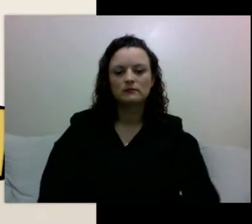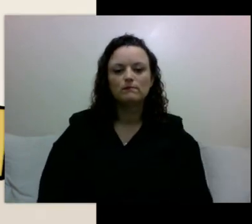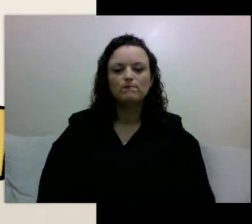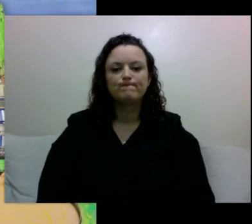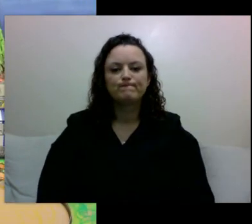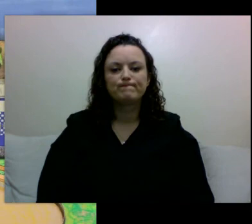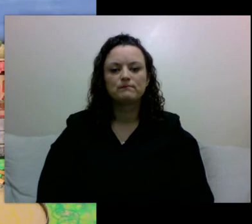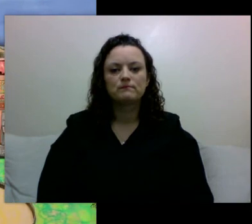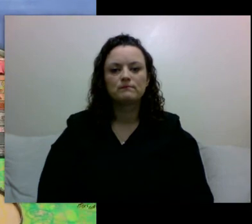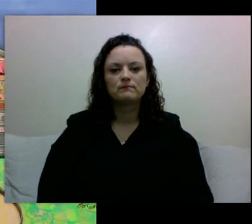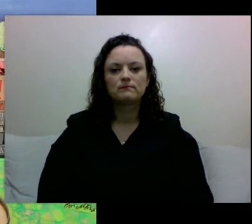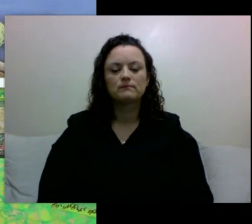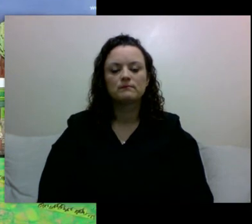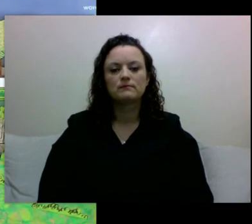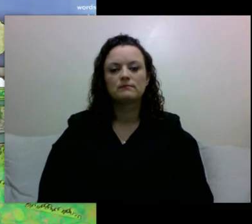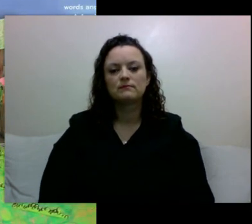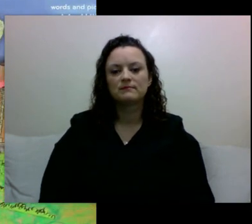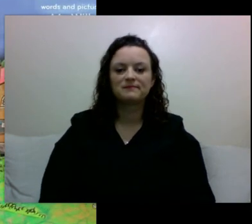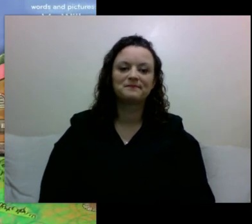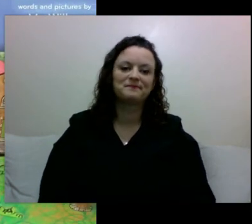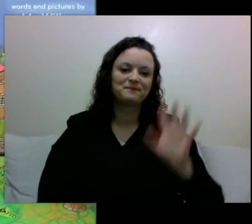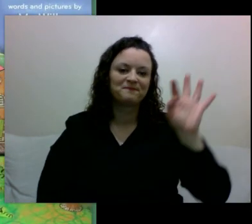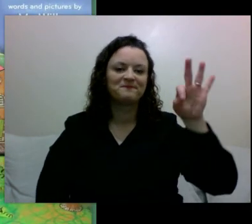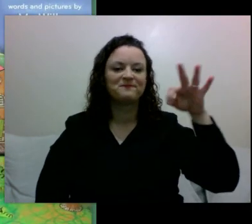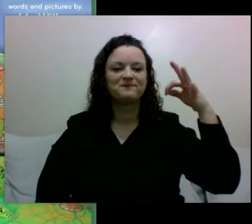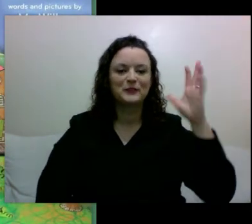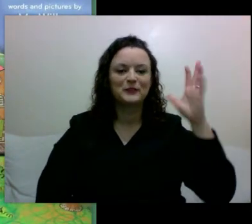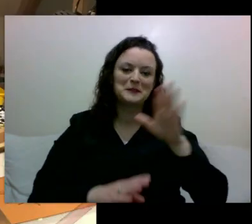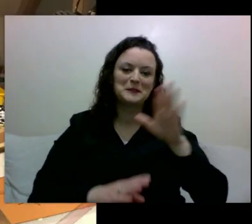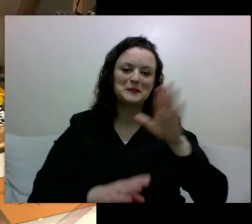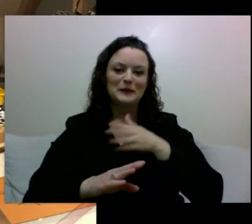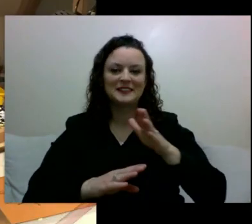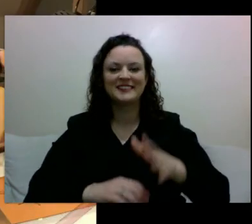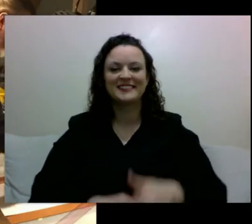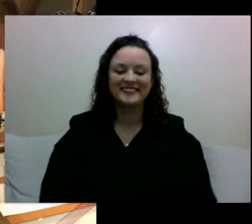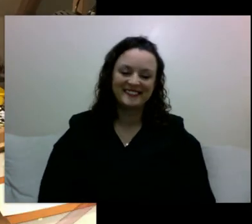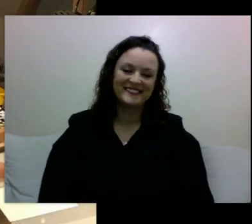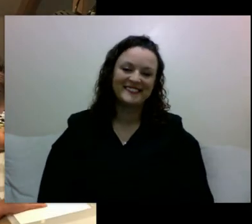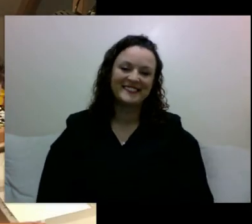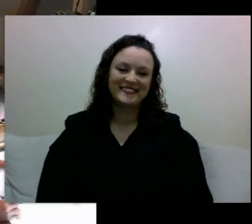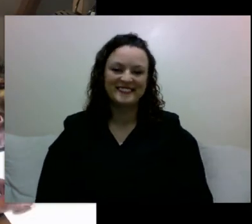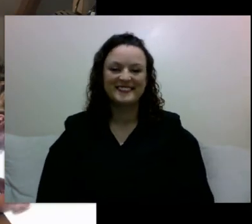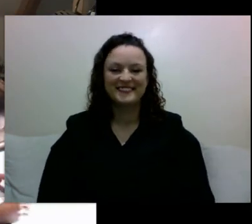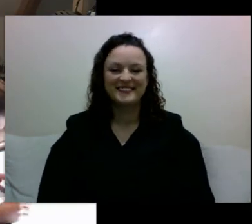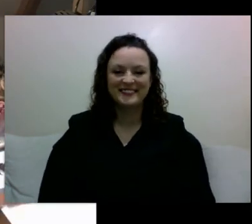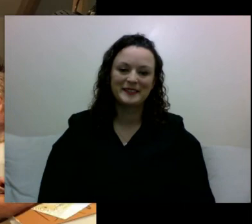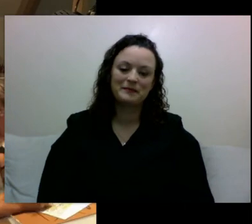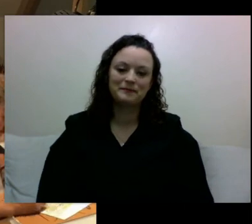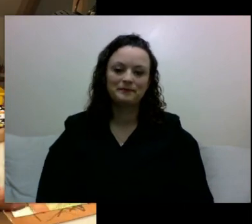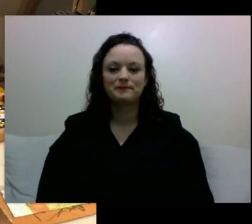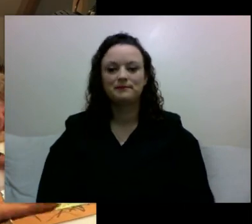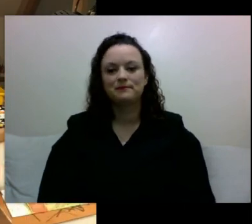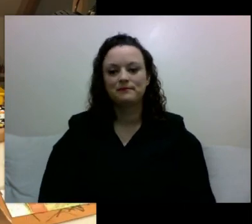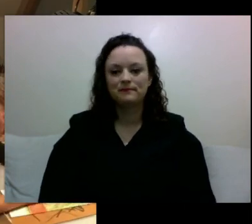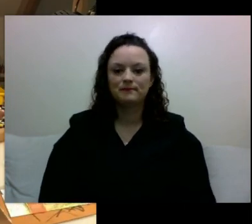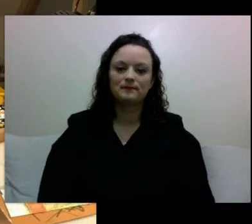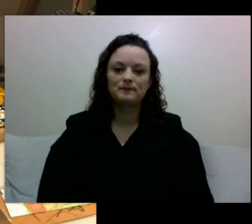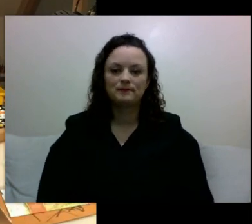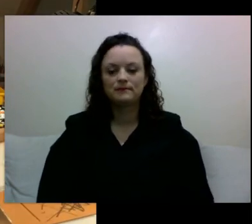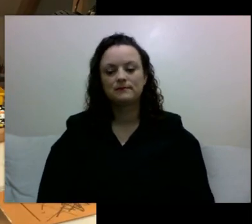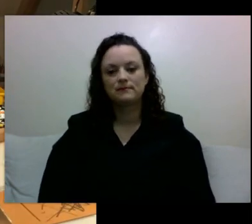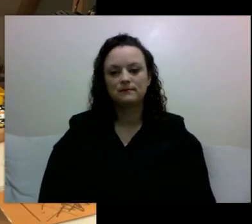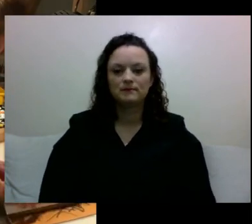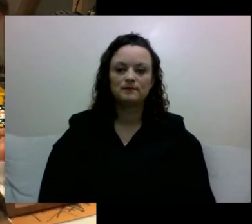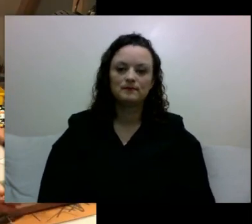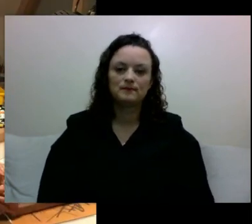Le dimanche matin, on change de décor au puce de Saint-Ouen, la course au trésor. À nous la broque dans le bric-à-brac, on fouine